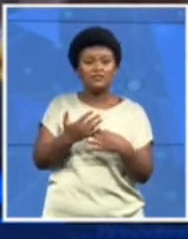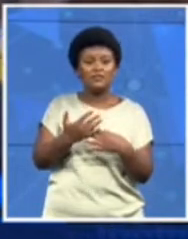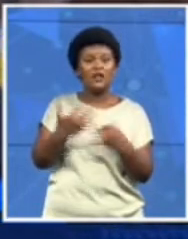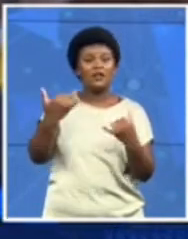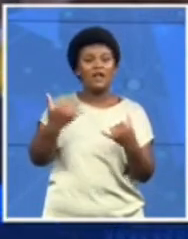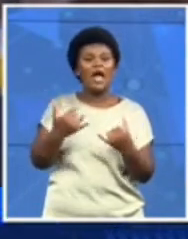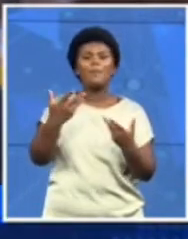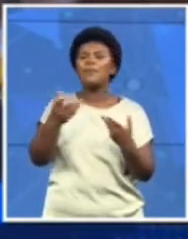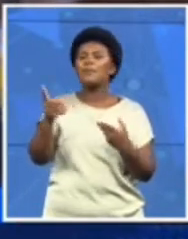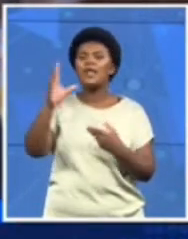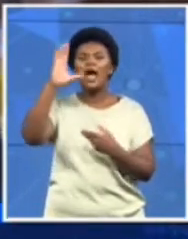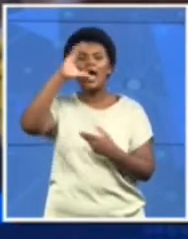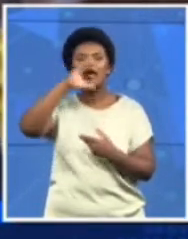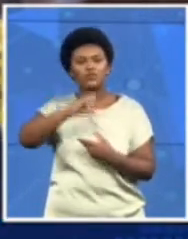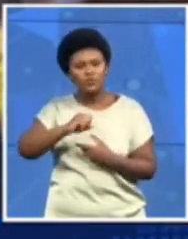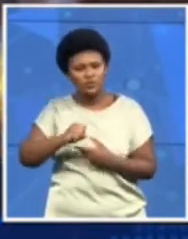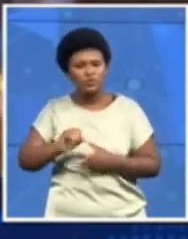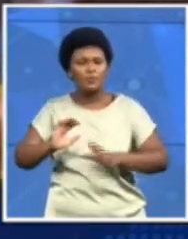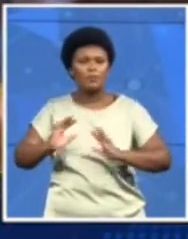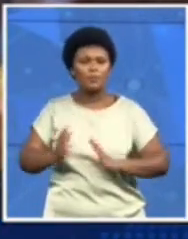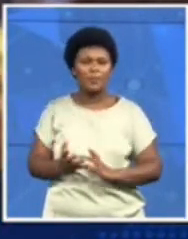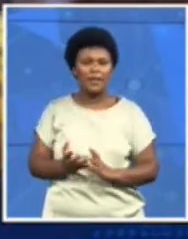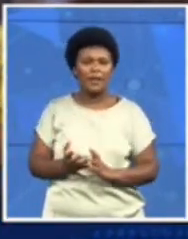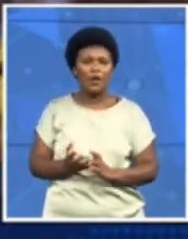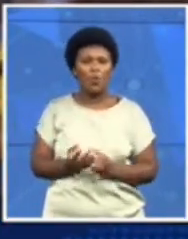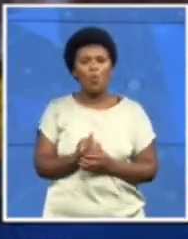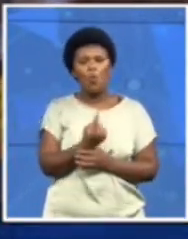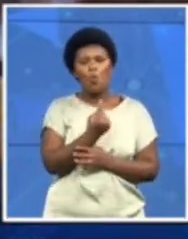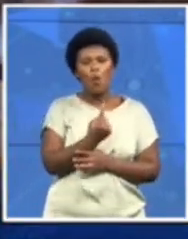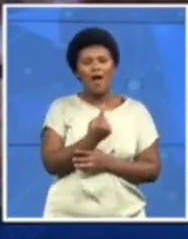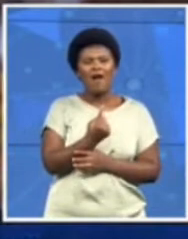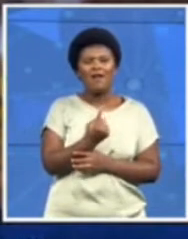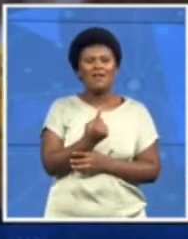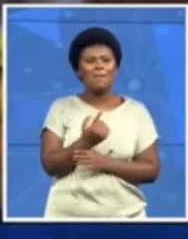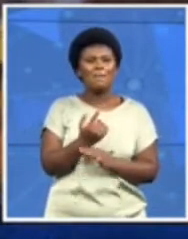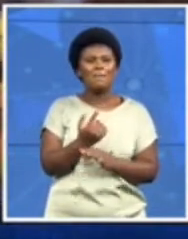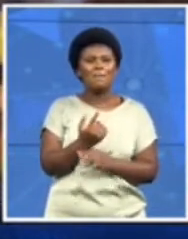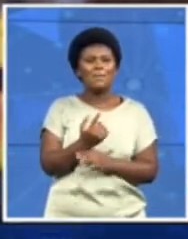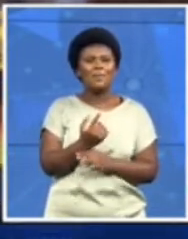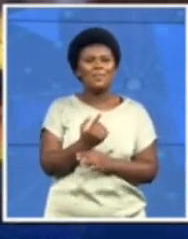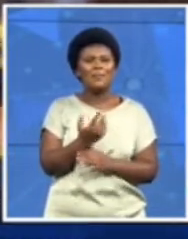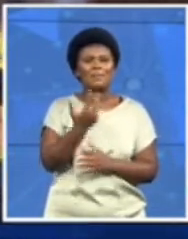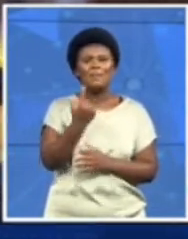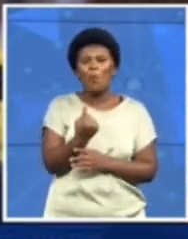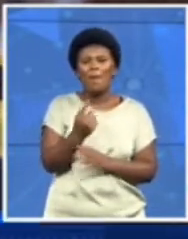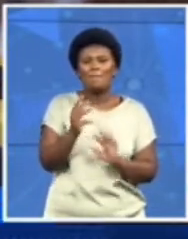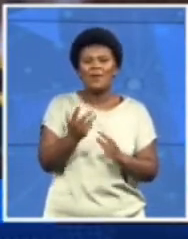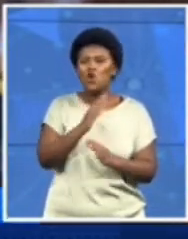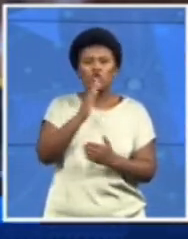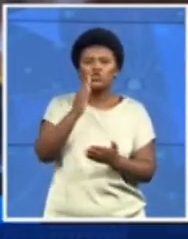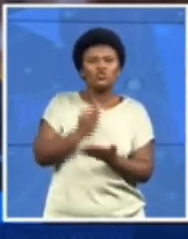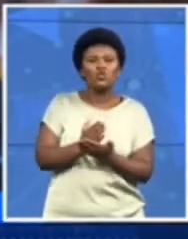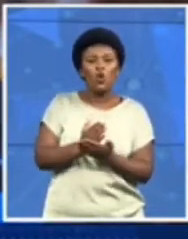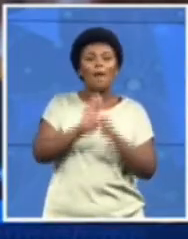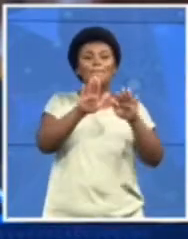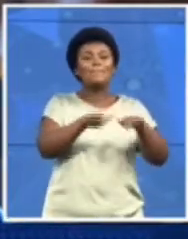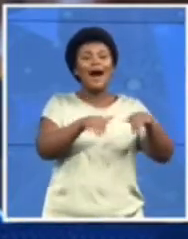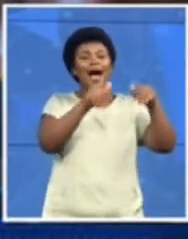one set of facts here. We are talking about the parliament. If in parliament we are saying five